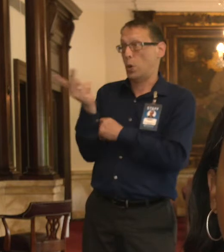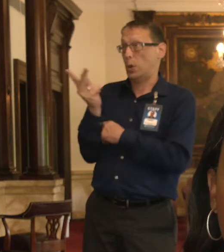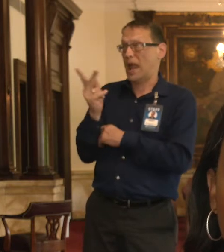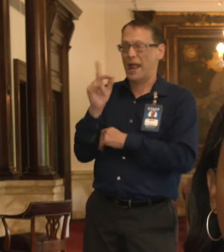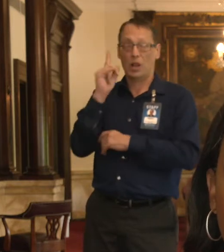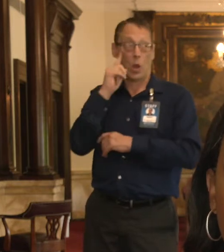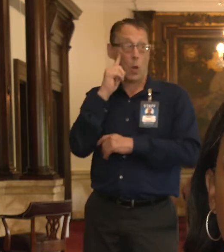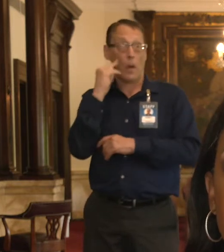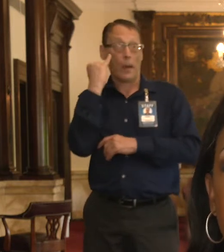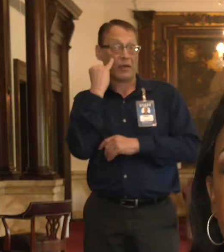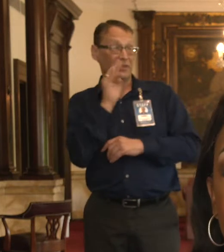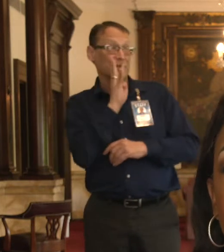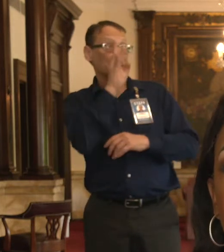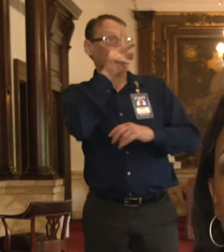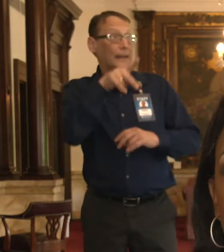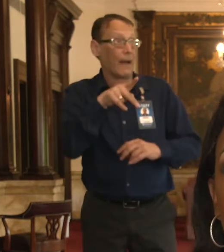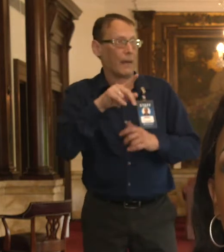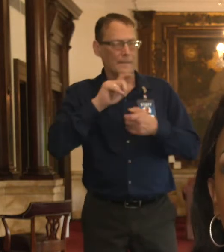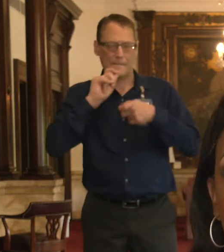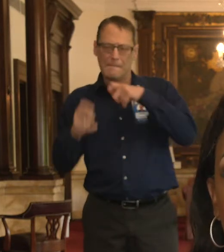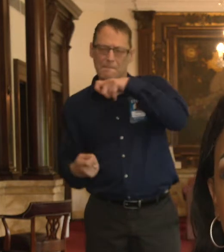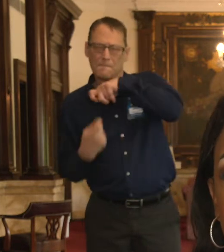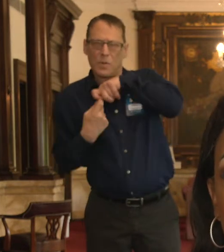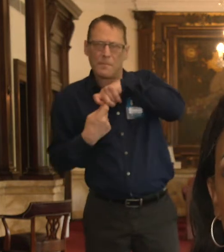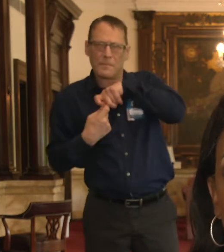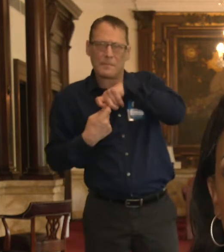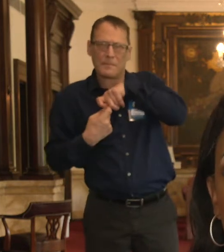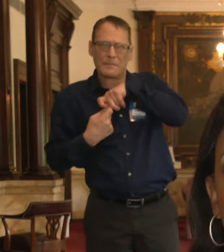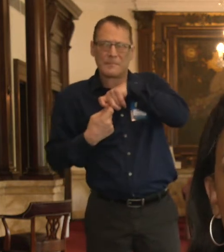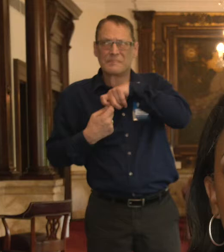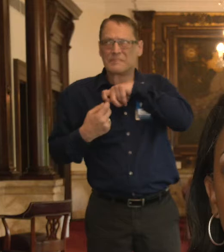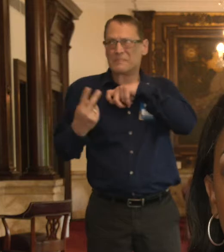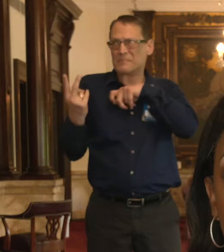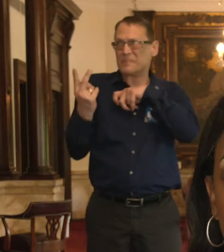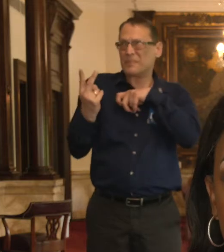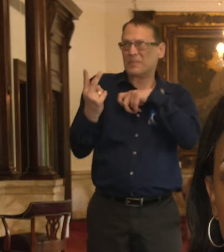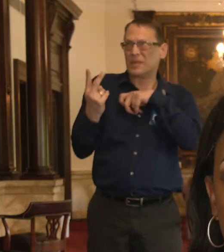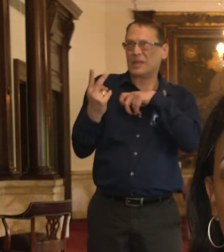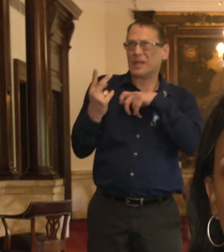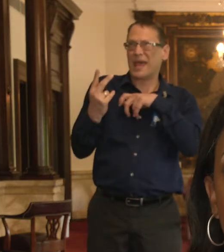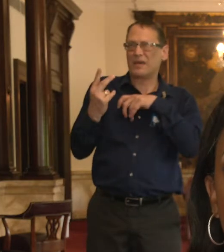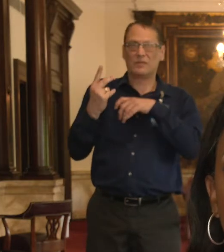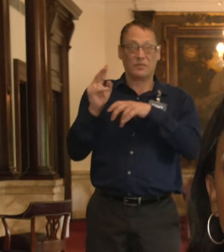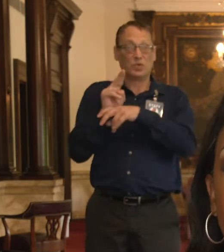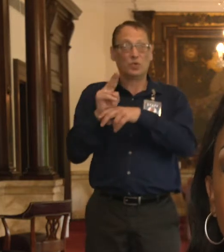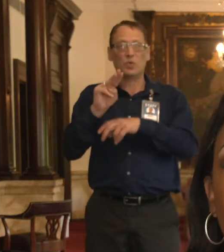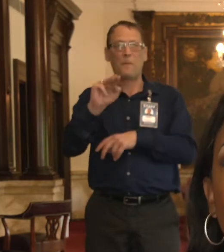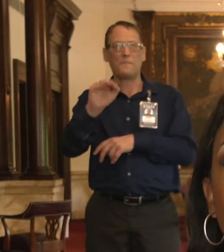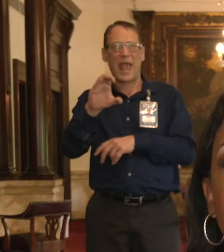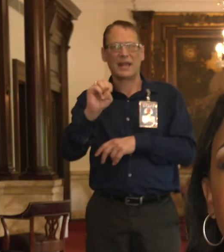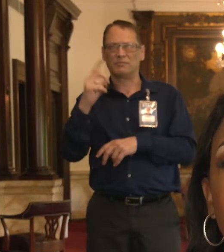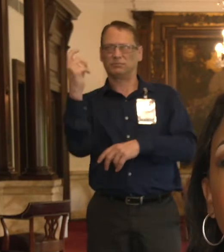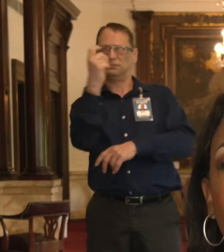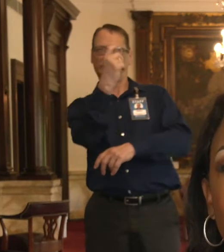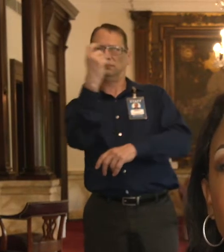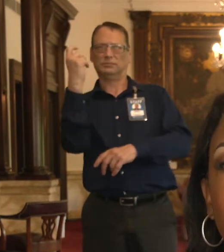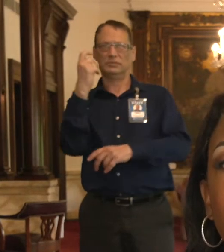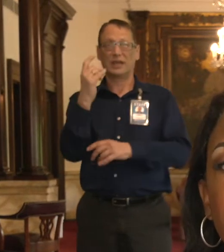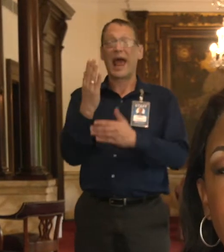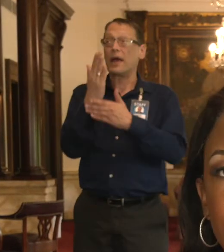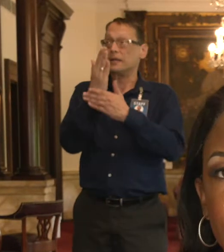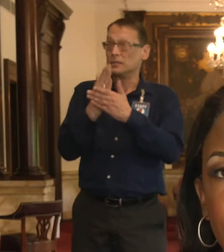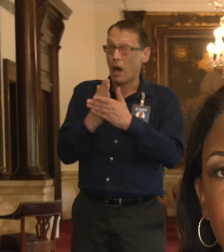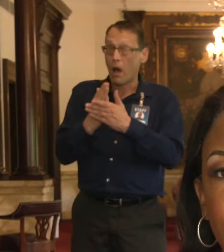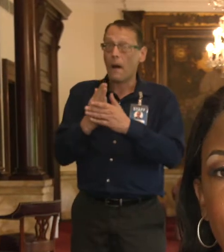for speaking up, and detainees we spoke to in both locations mentioned being bear maced. Some we talked to were still in the clothes that they